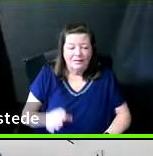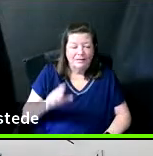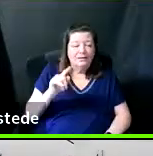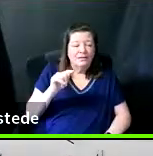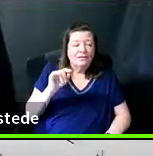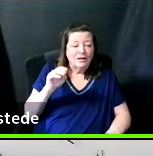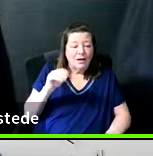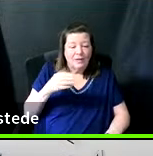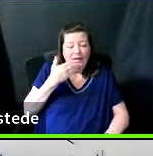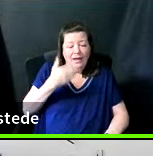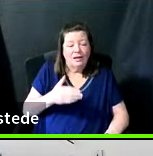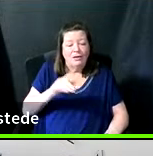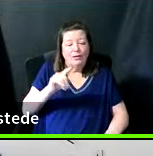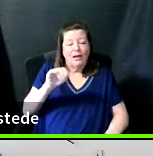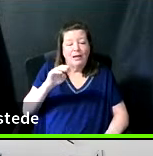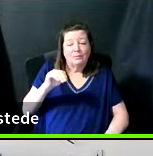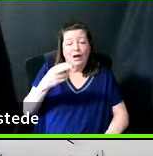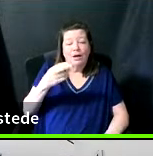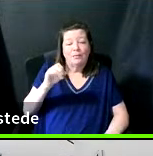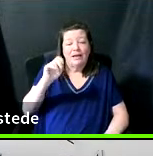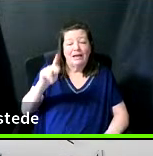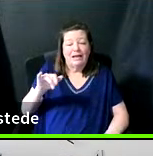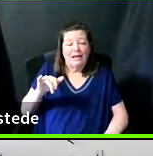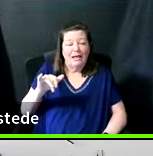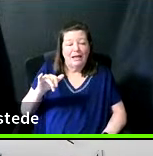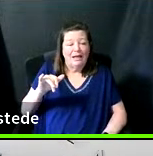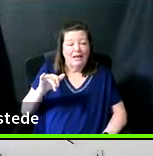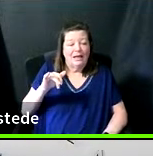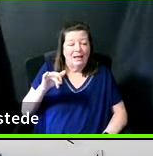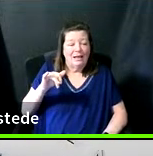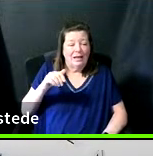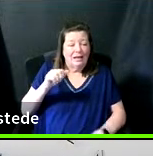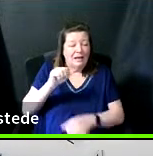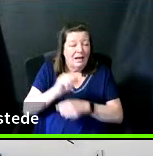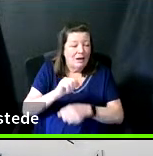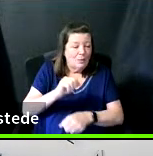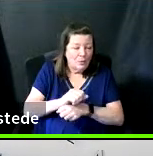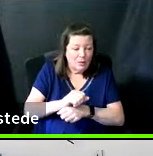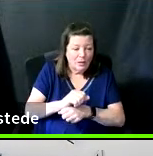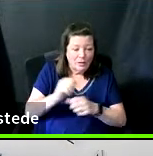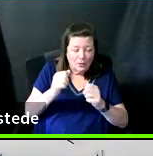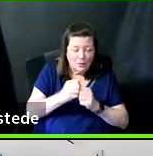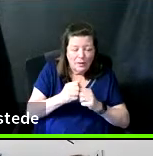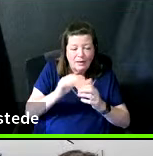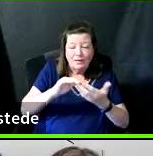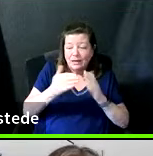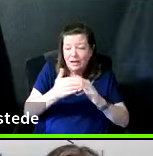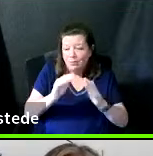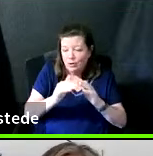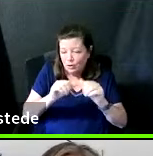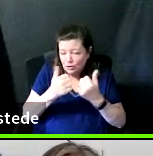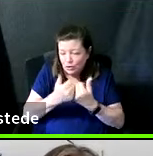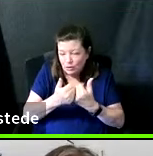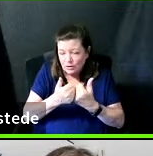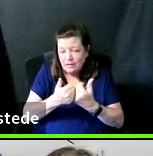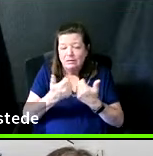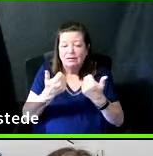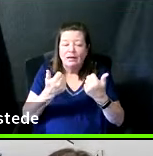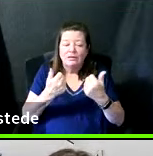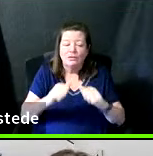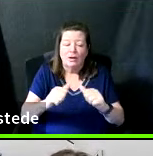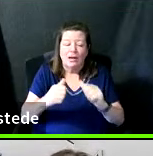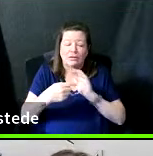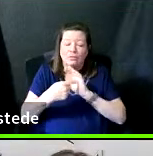Thank you. My name's Tom Hickey. I work with the Bridgeton Neighborhood Association and try to represent the